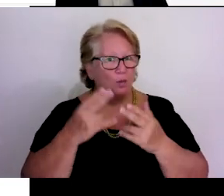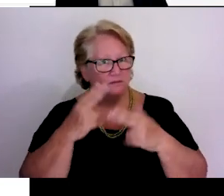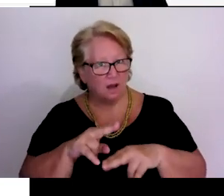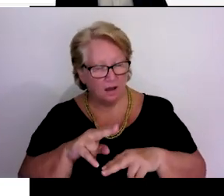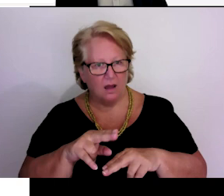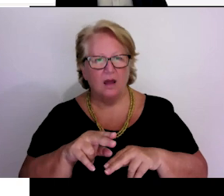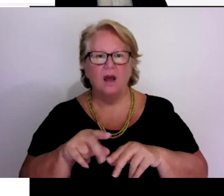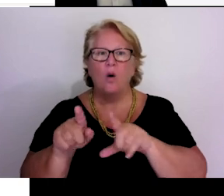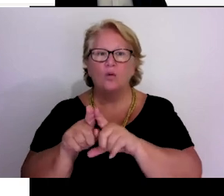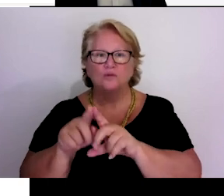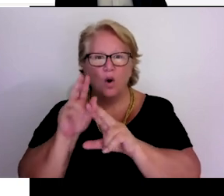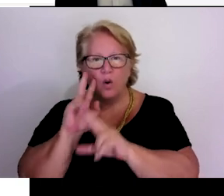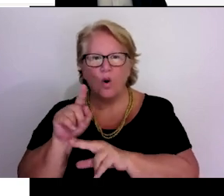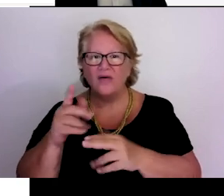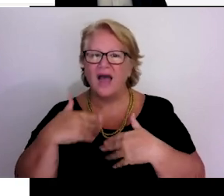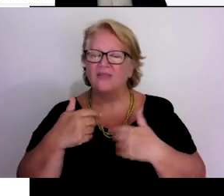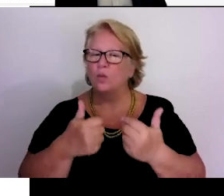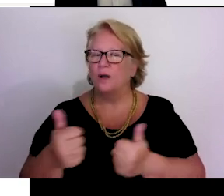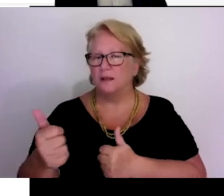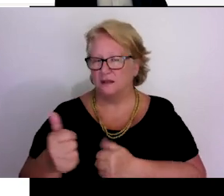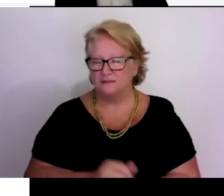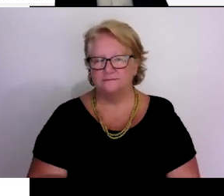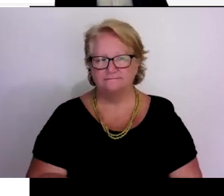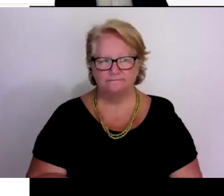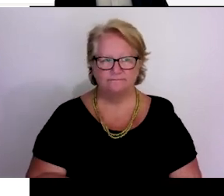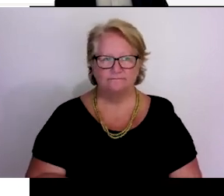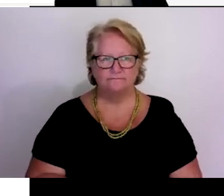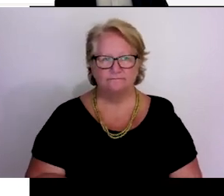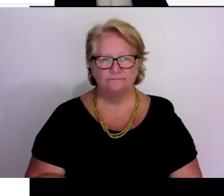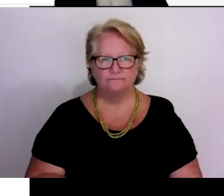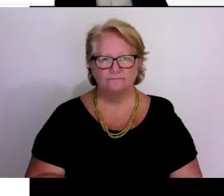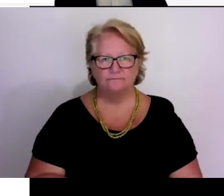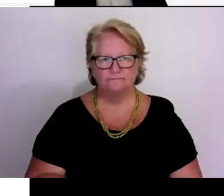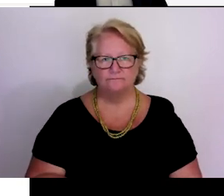able to look at the health and wellbeing of those groups.